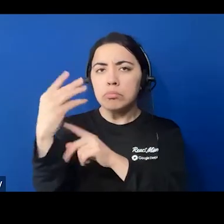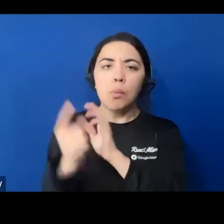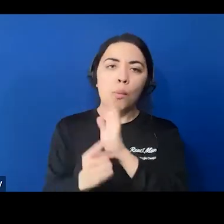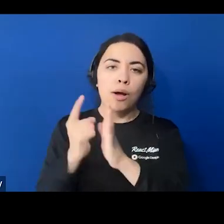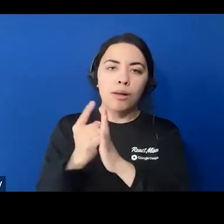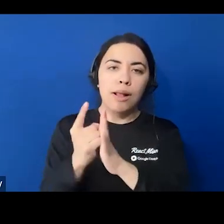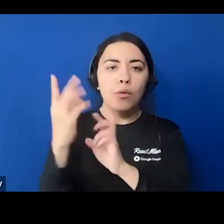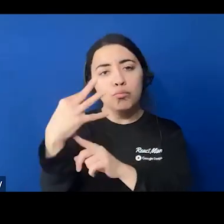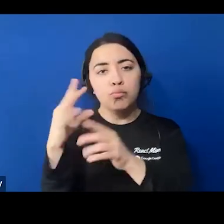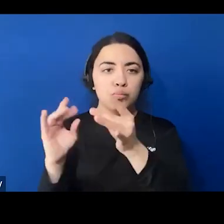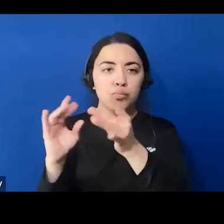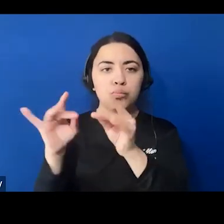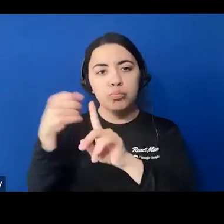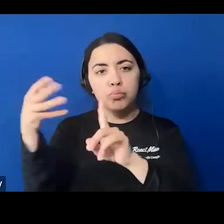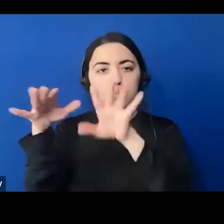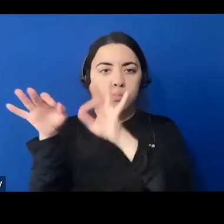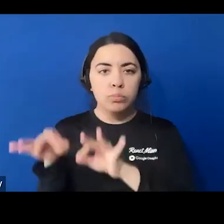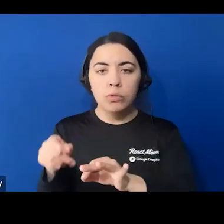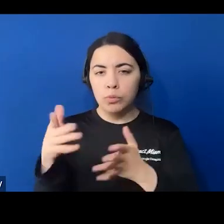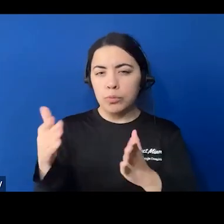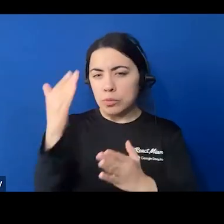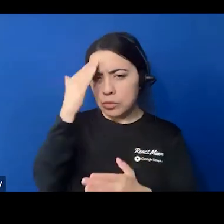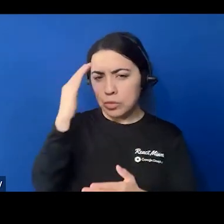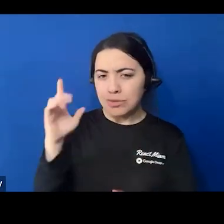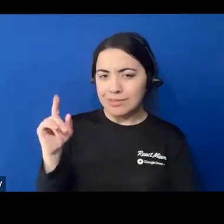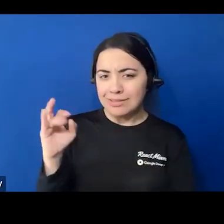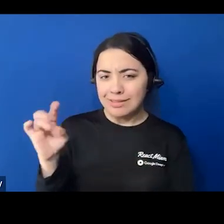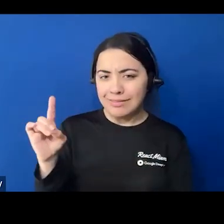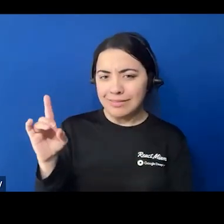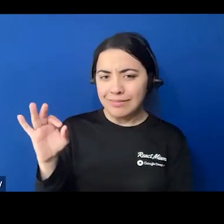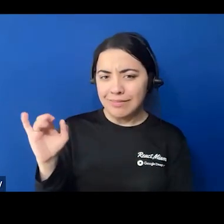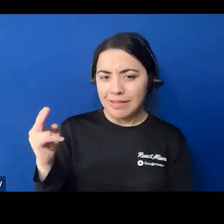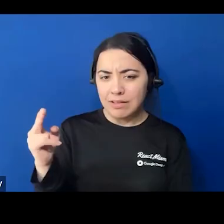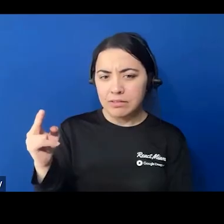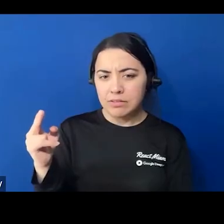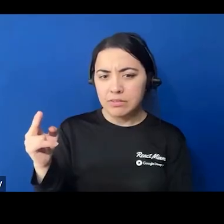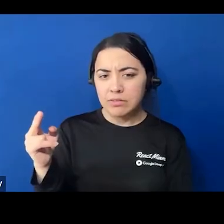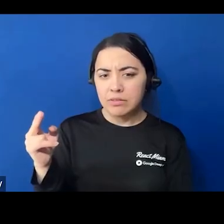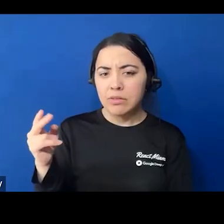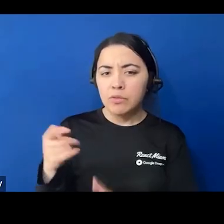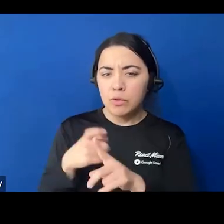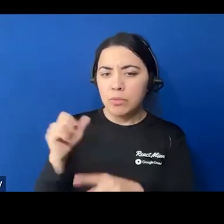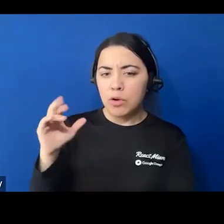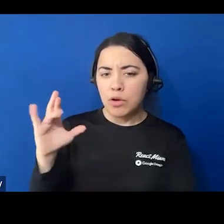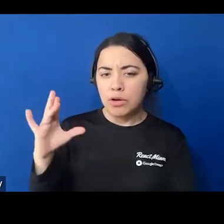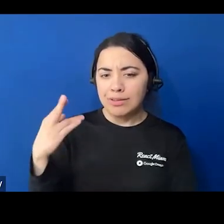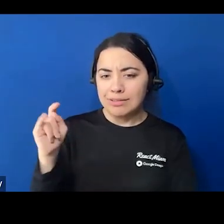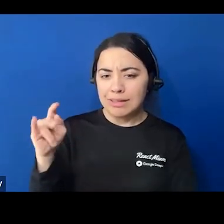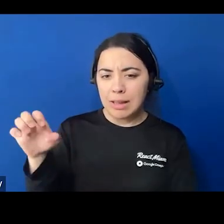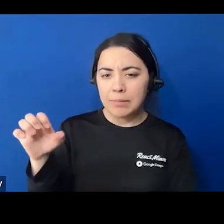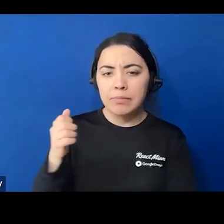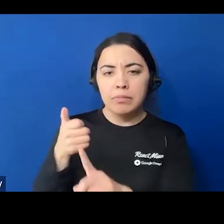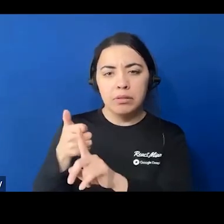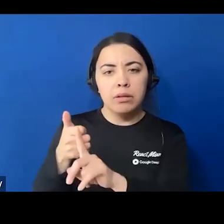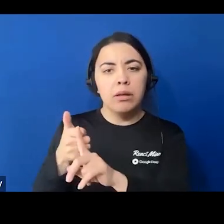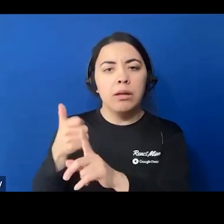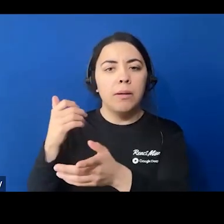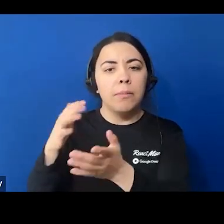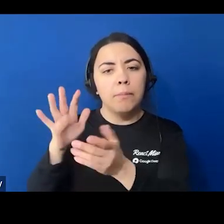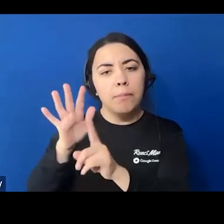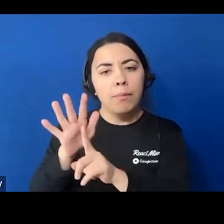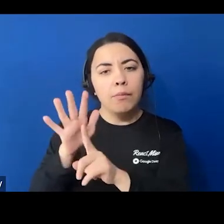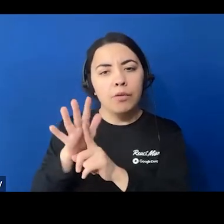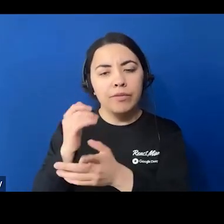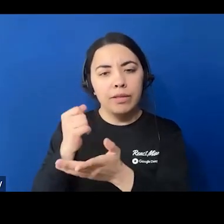So then there's David Blass. You probably know David from ArcType, which is a popular validation tool with incredible TypeScript capabilities. This tool is called Attest,